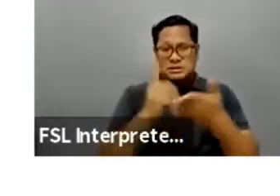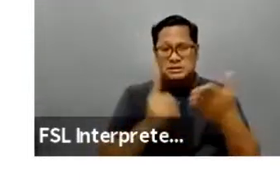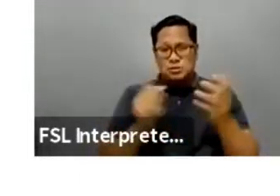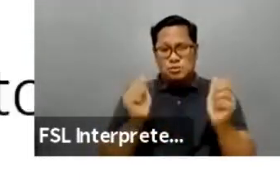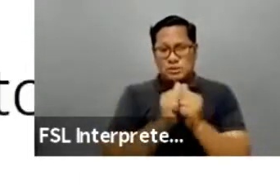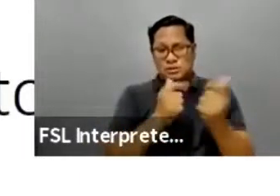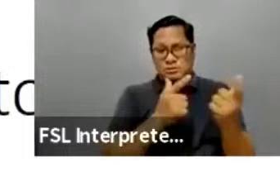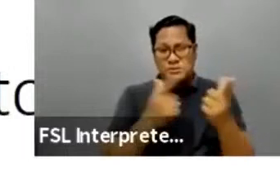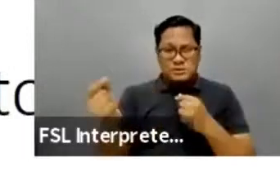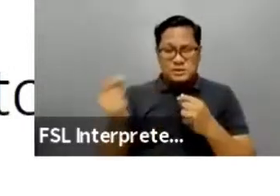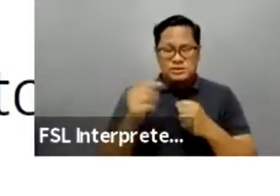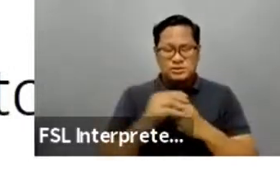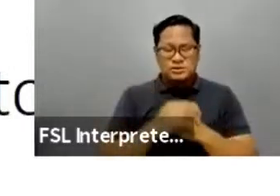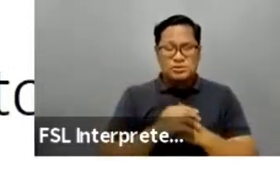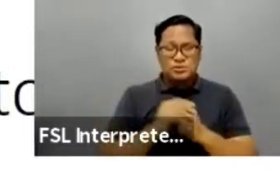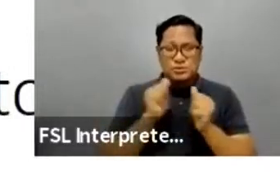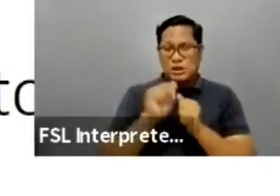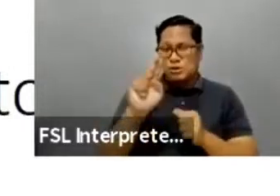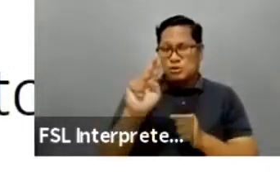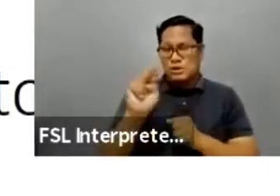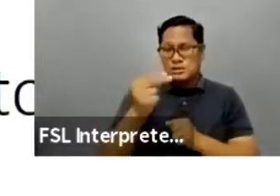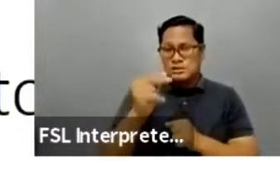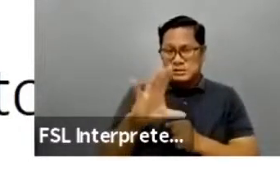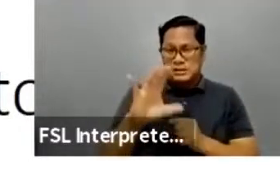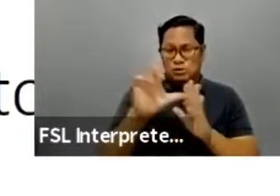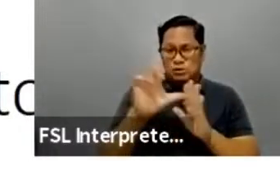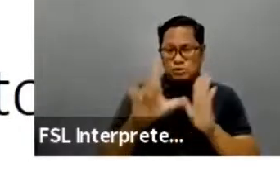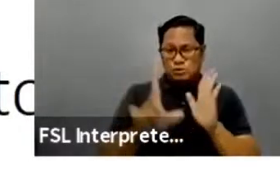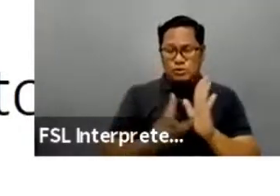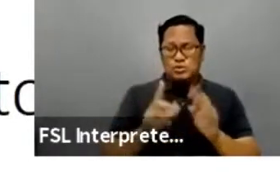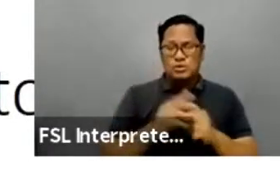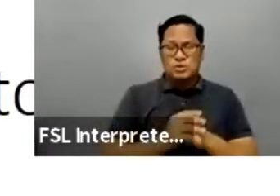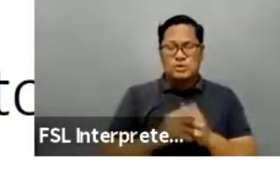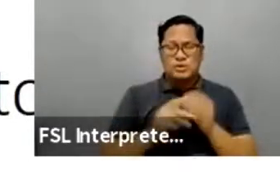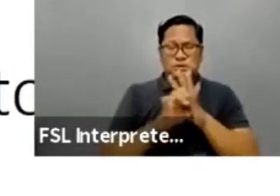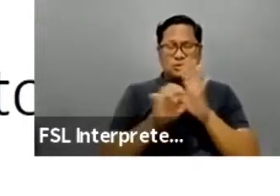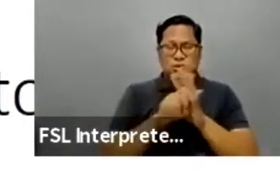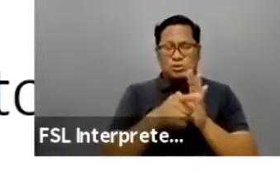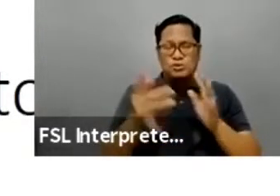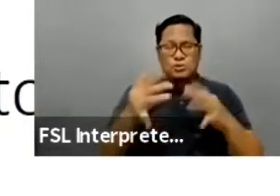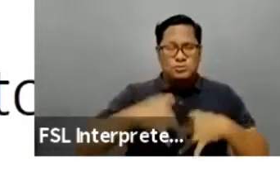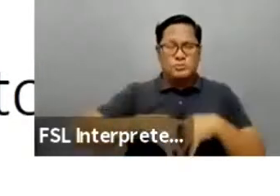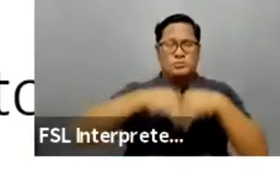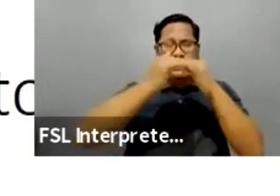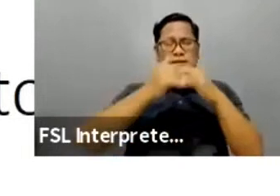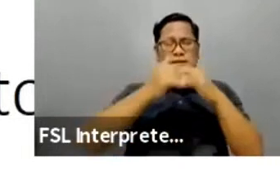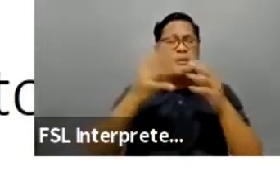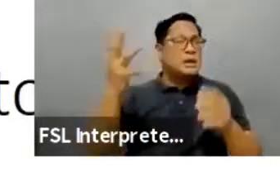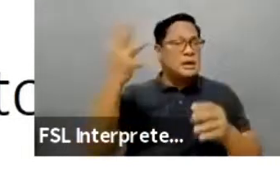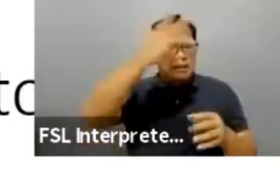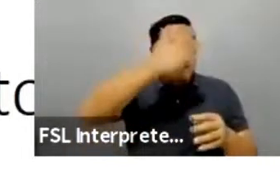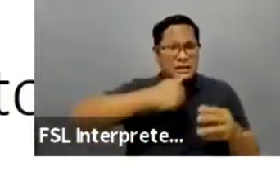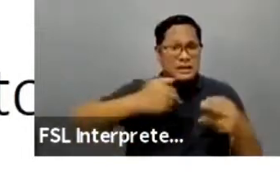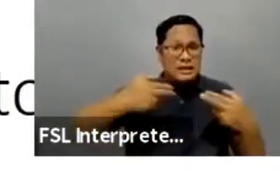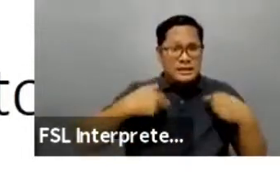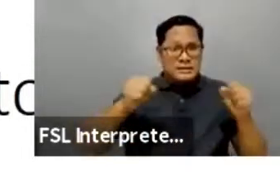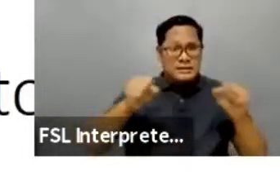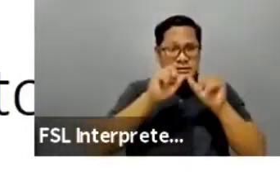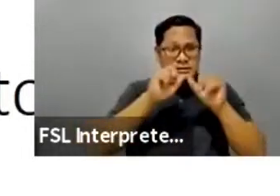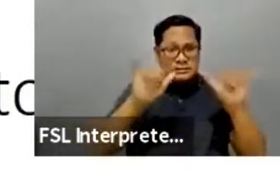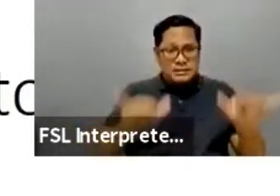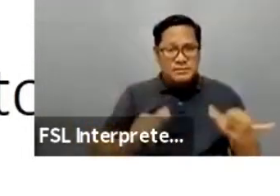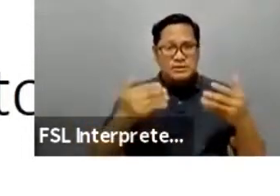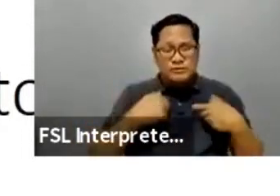of the UHC law? Okay. Now, if you are going to build it, a better health system, you have to ask these following questions. Di